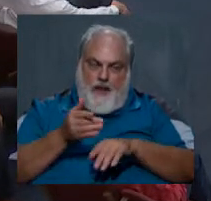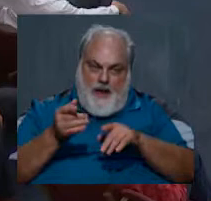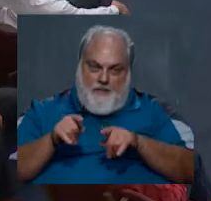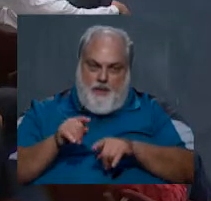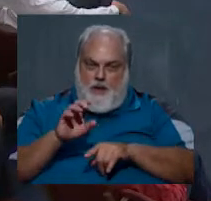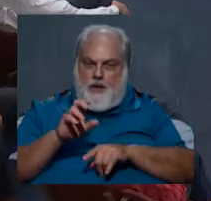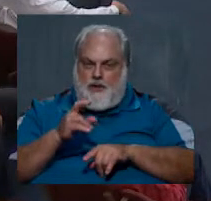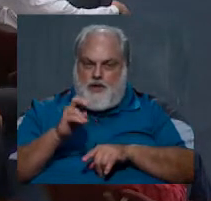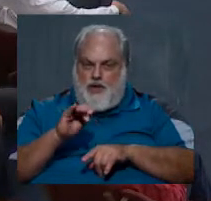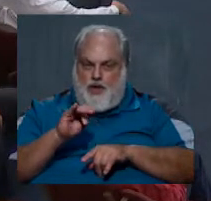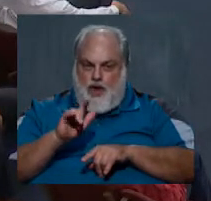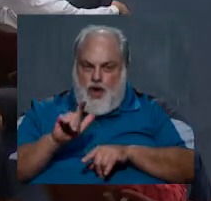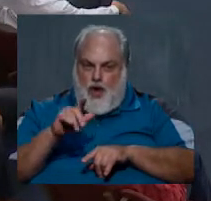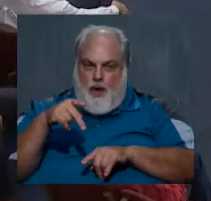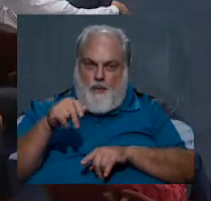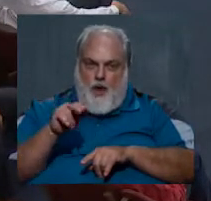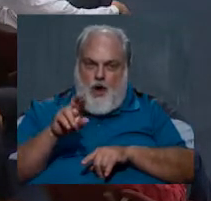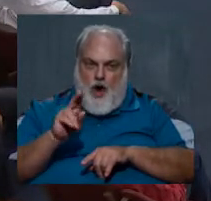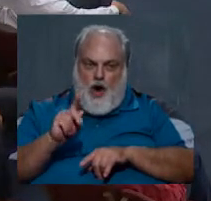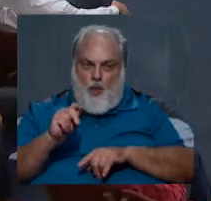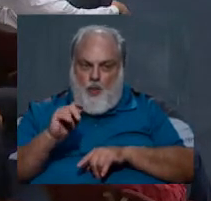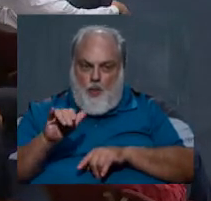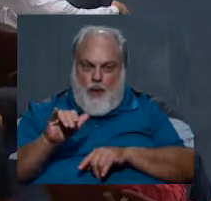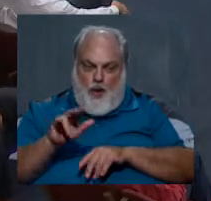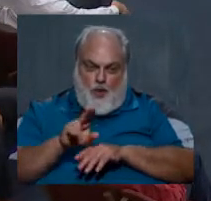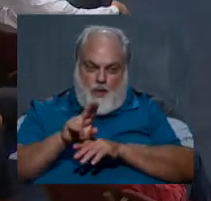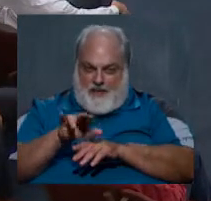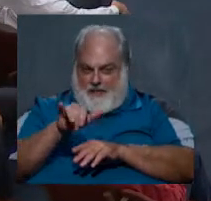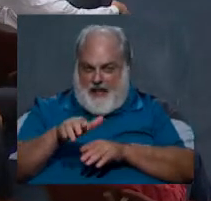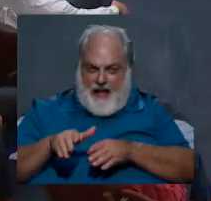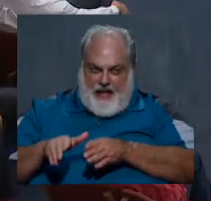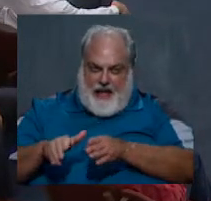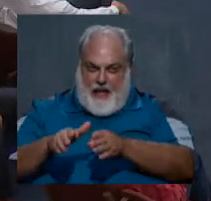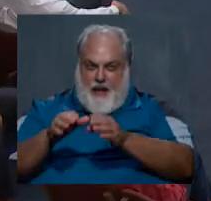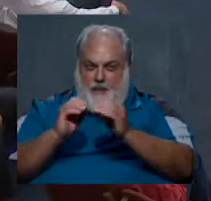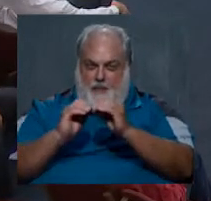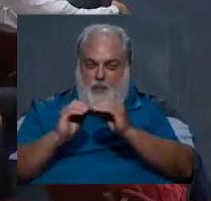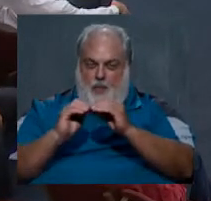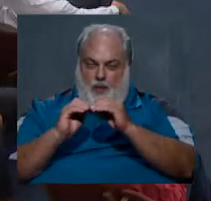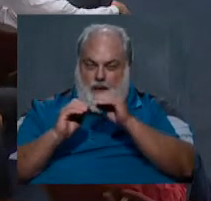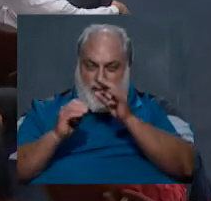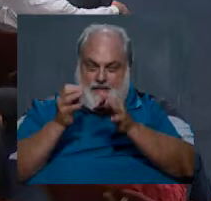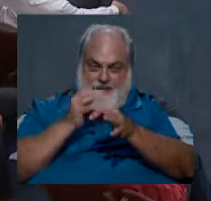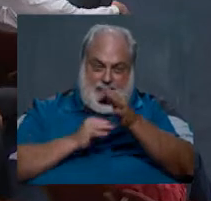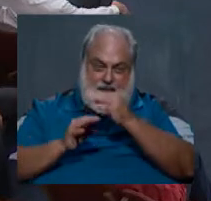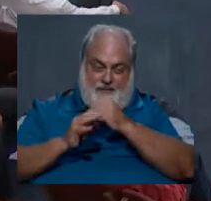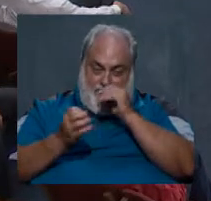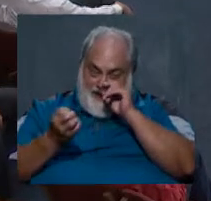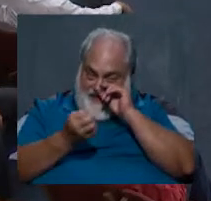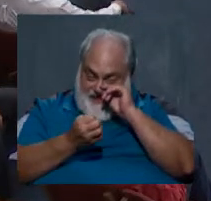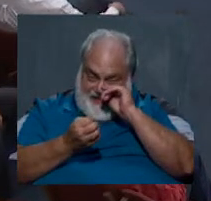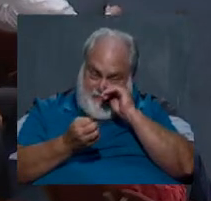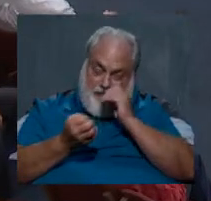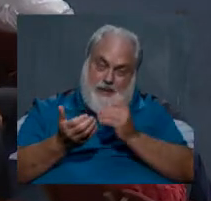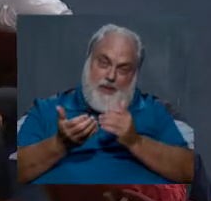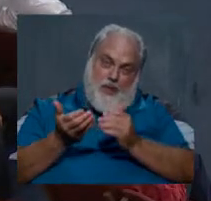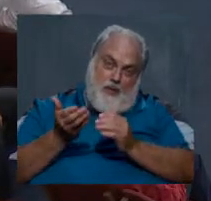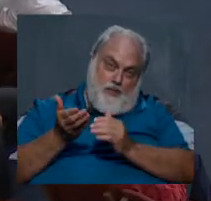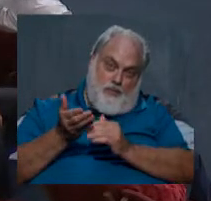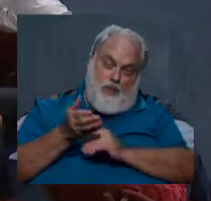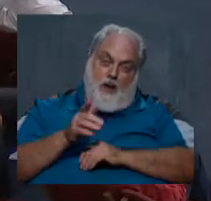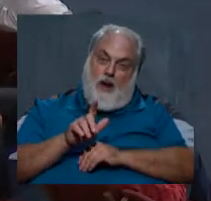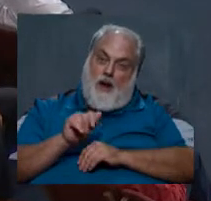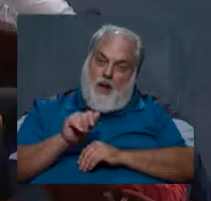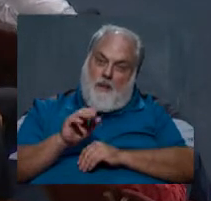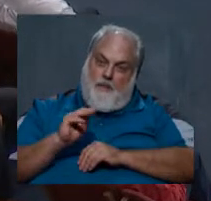people using that as well. So, you know, people, instead of turning east going on Cantor, they may be going up Rawling, they may be going further out to LaMarche